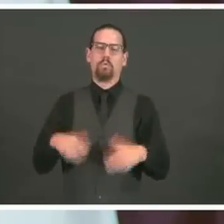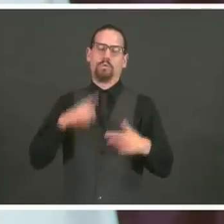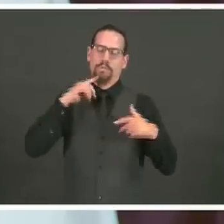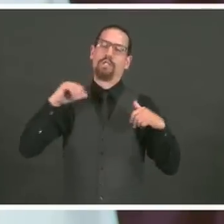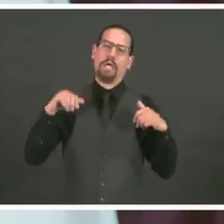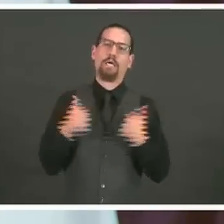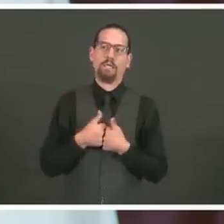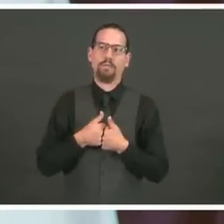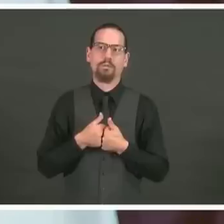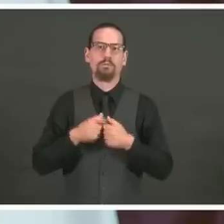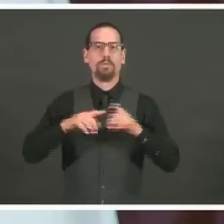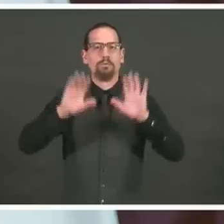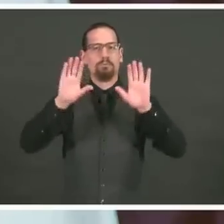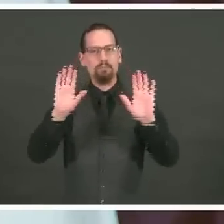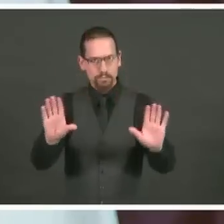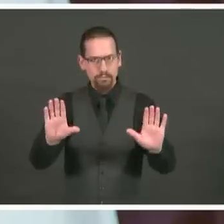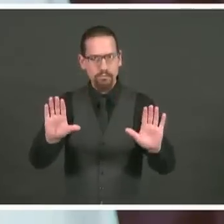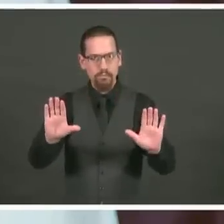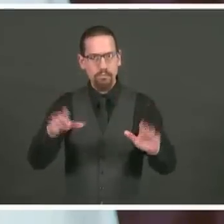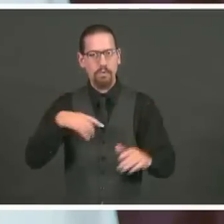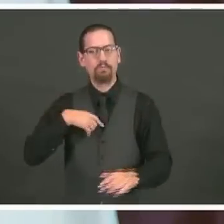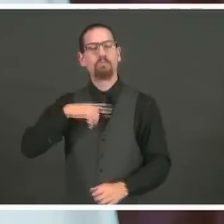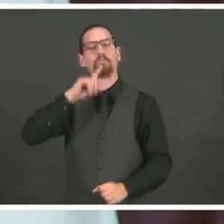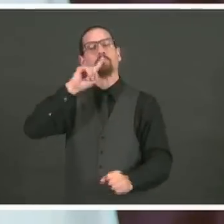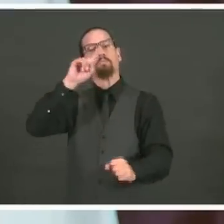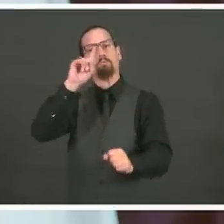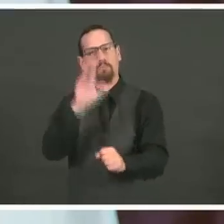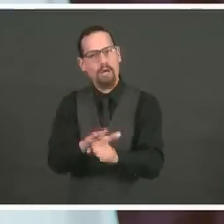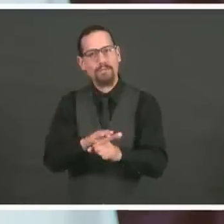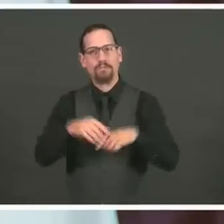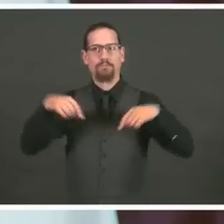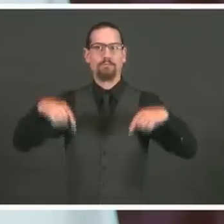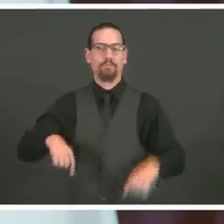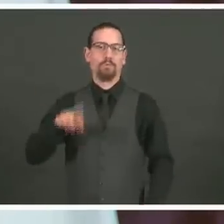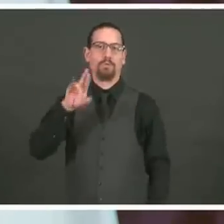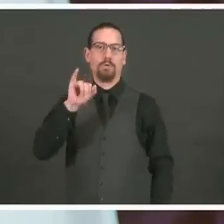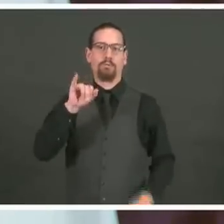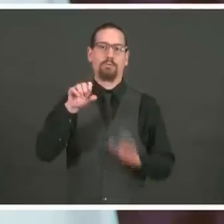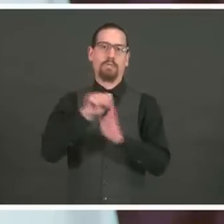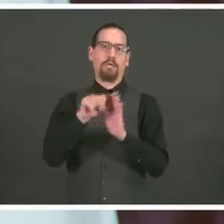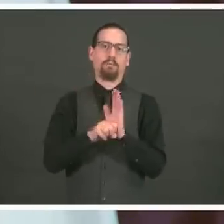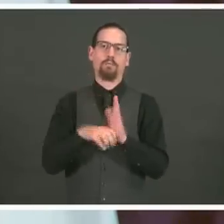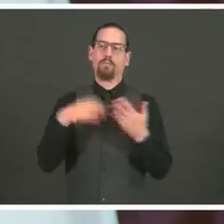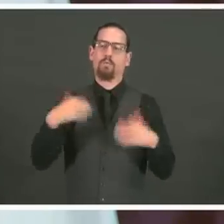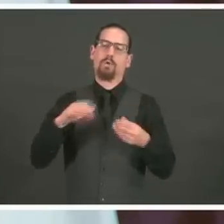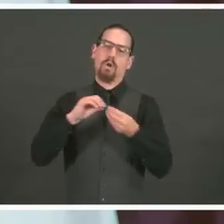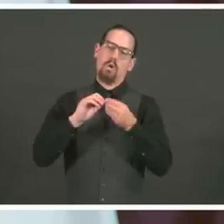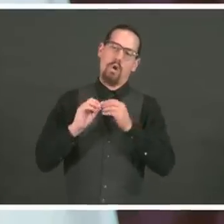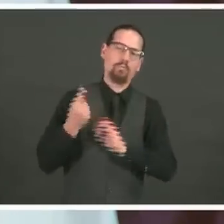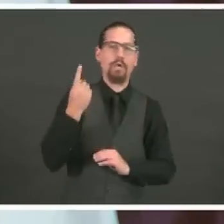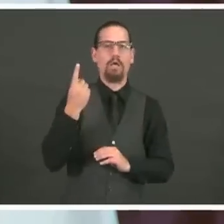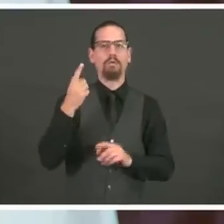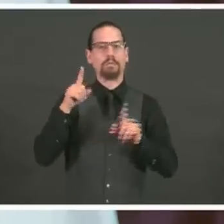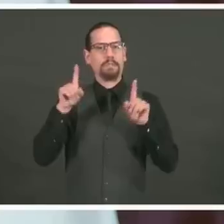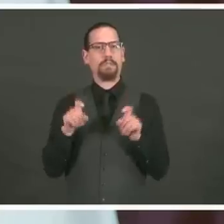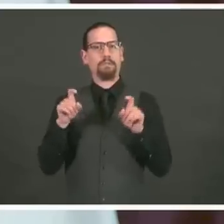Islanders, we are the national leader in testing. So although it's far from perfect, and I'm going to outline some improvements we're making,